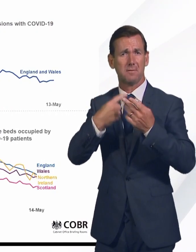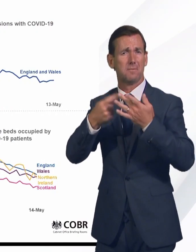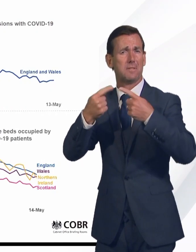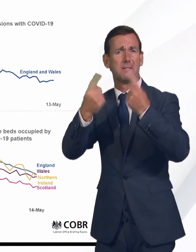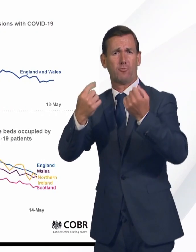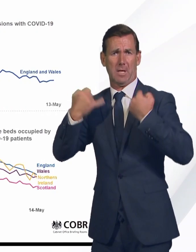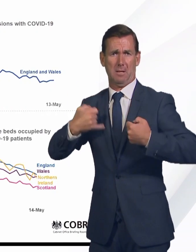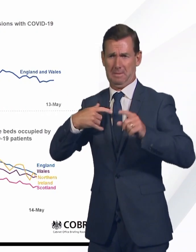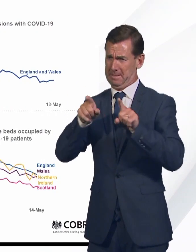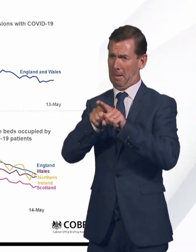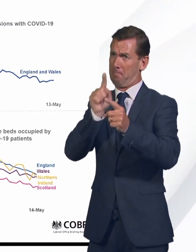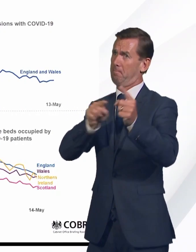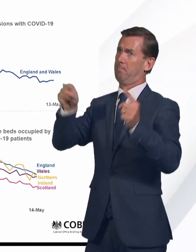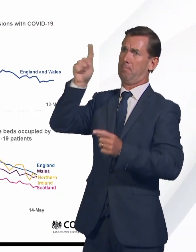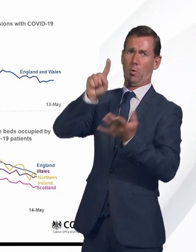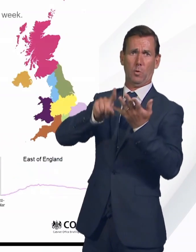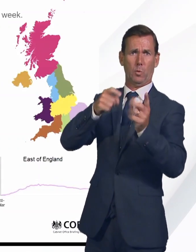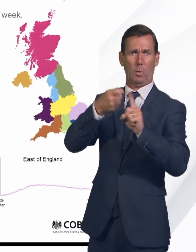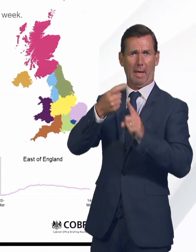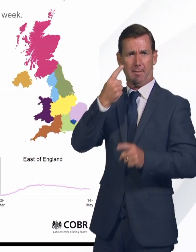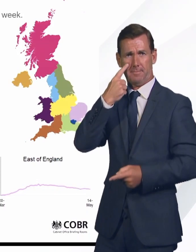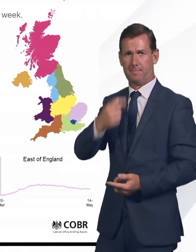in the UK. Next slide, please.